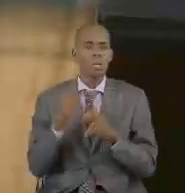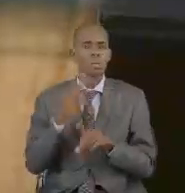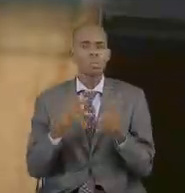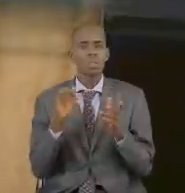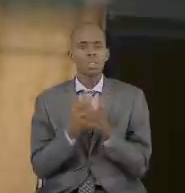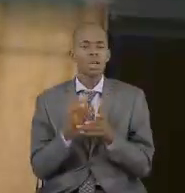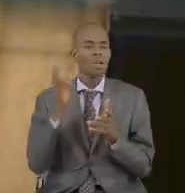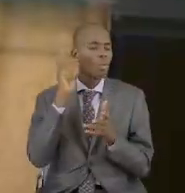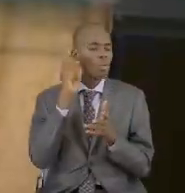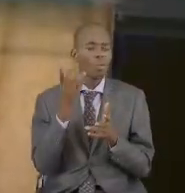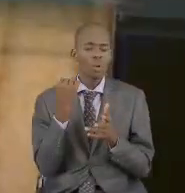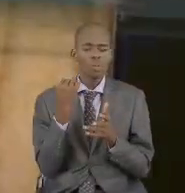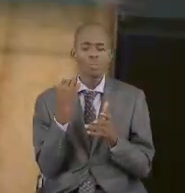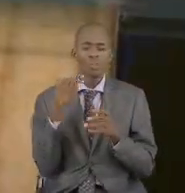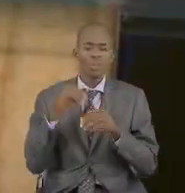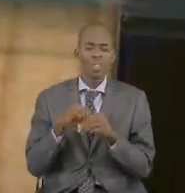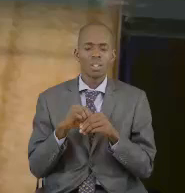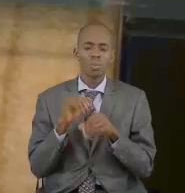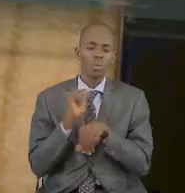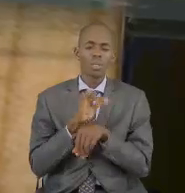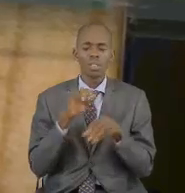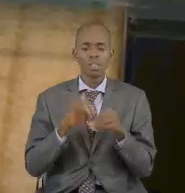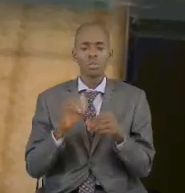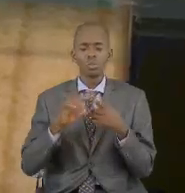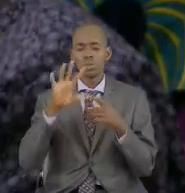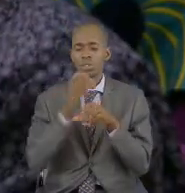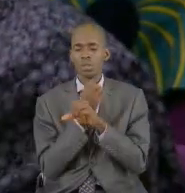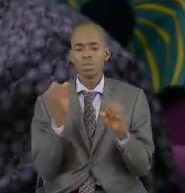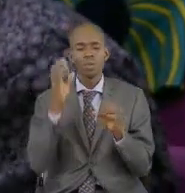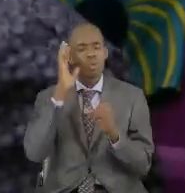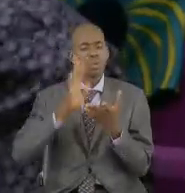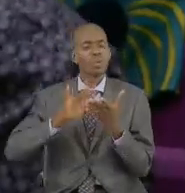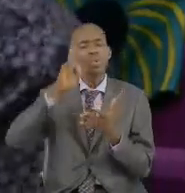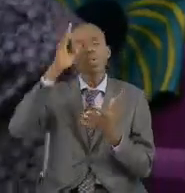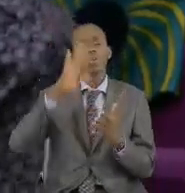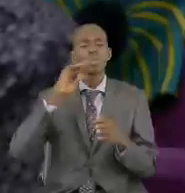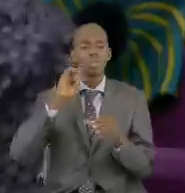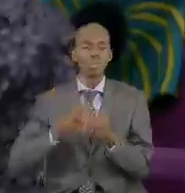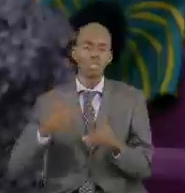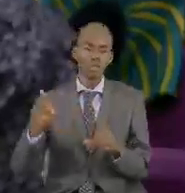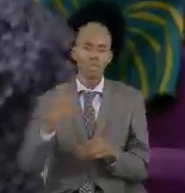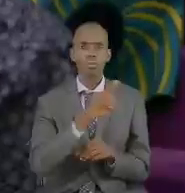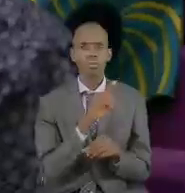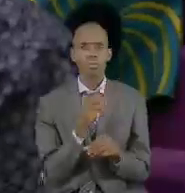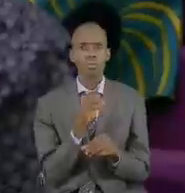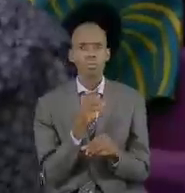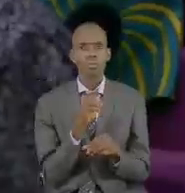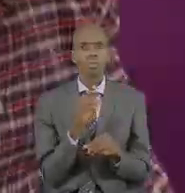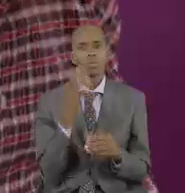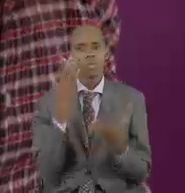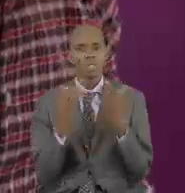to your salvation will glorify God in you. May that happen in your